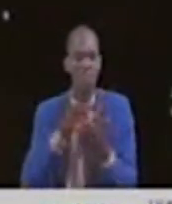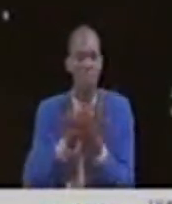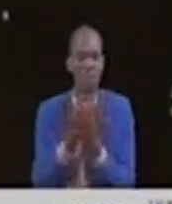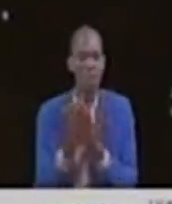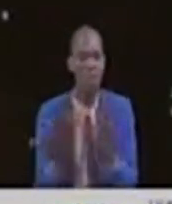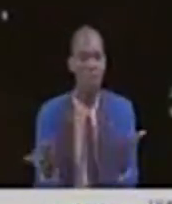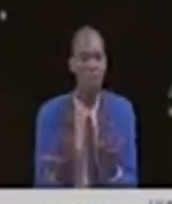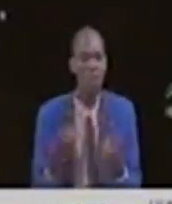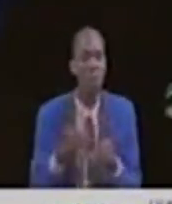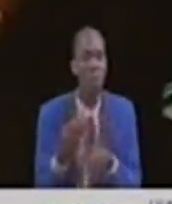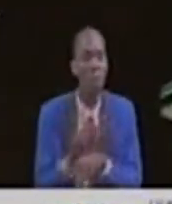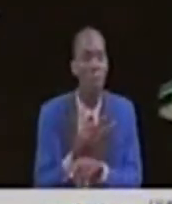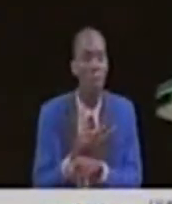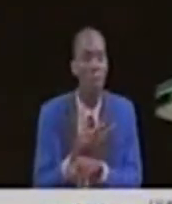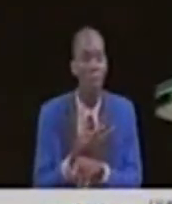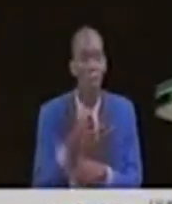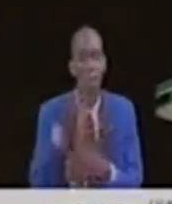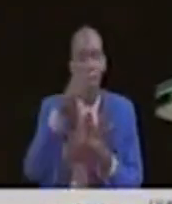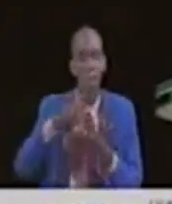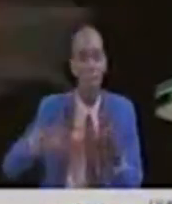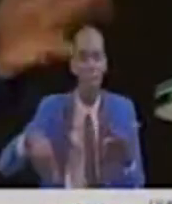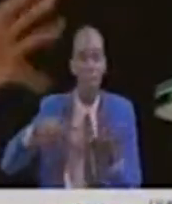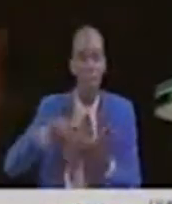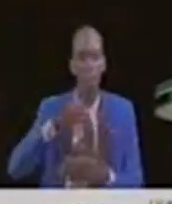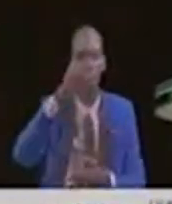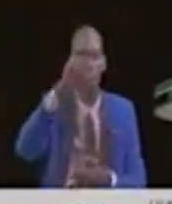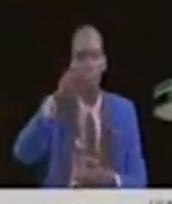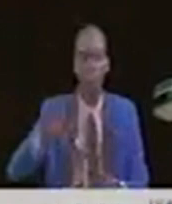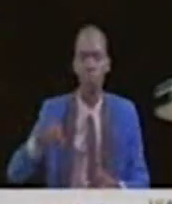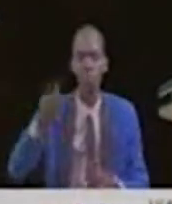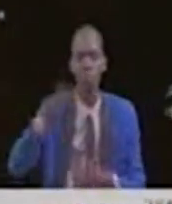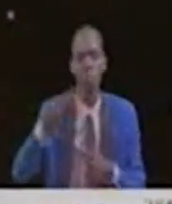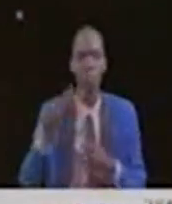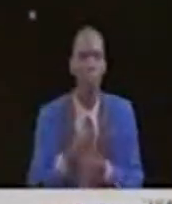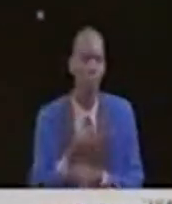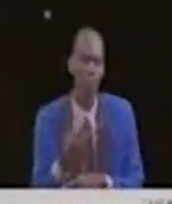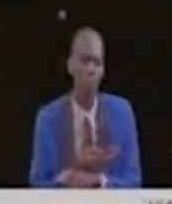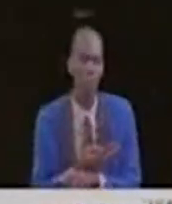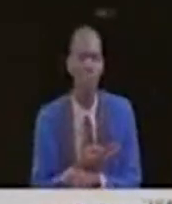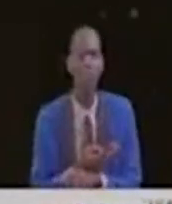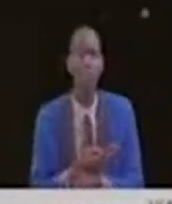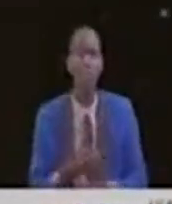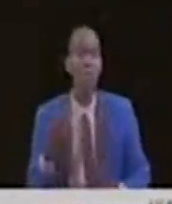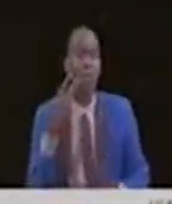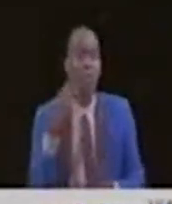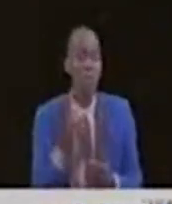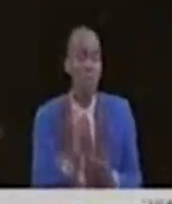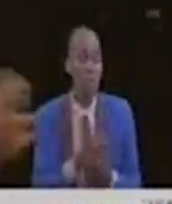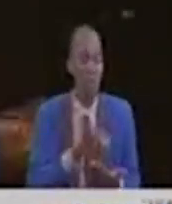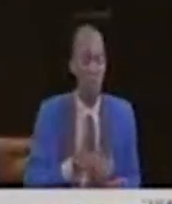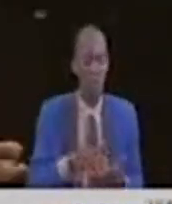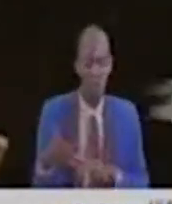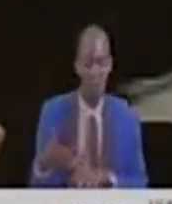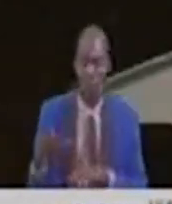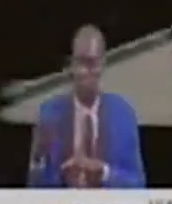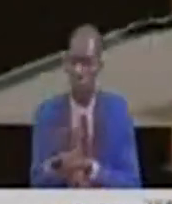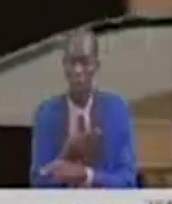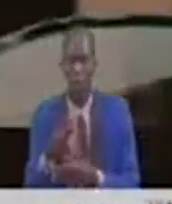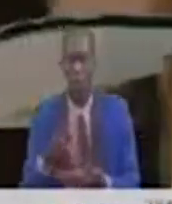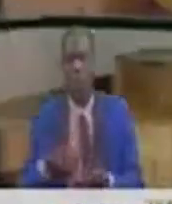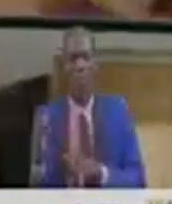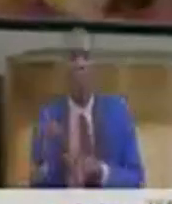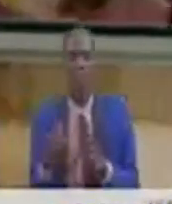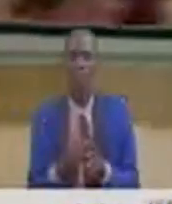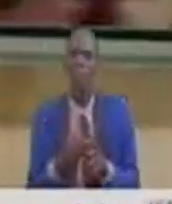D squared is the second death final. There is no coming back from there. That's the reason